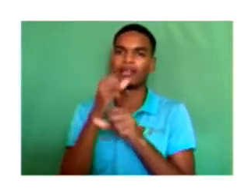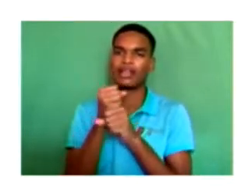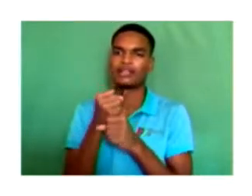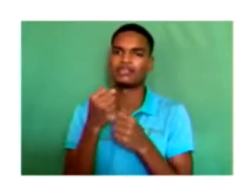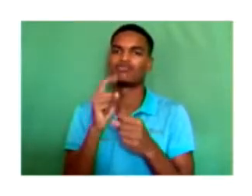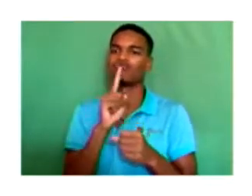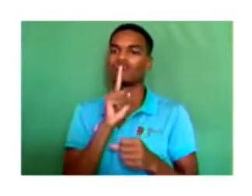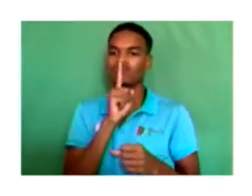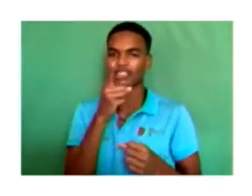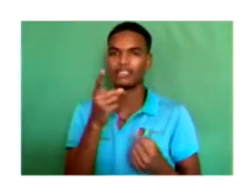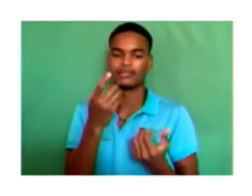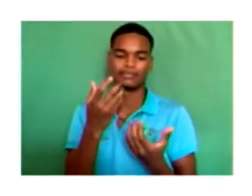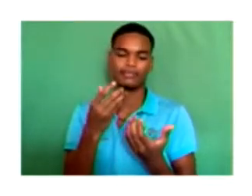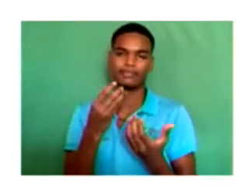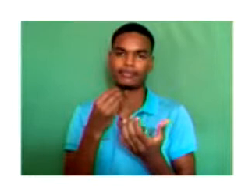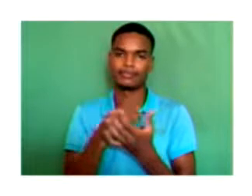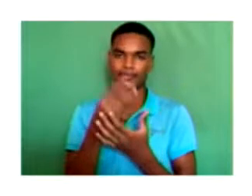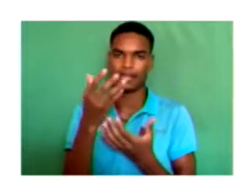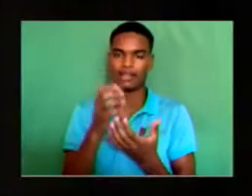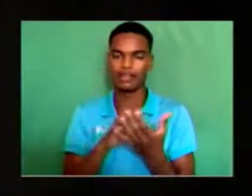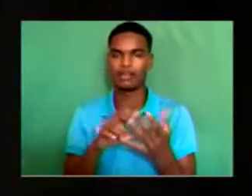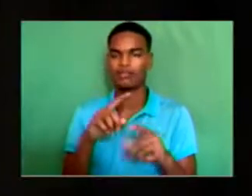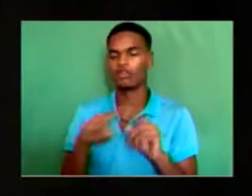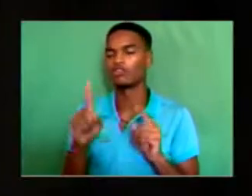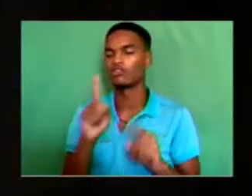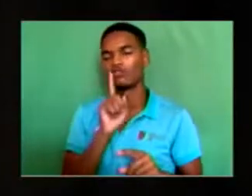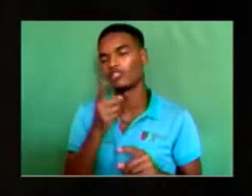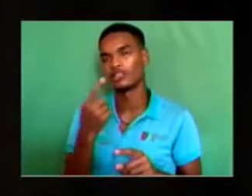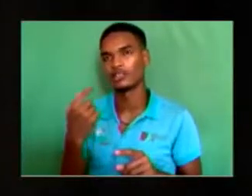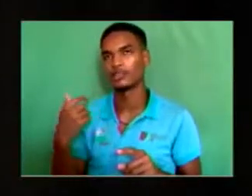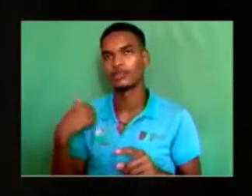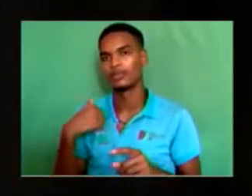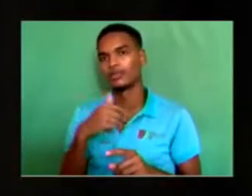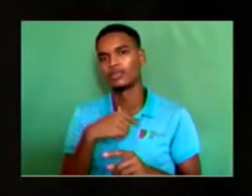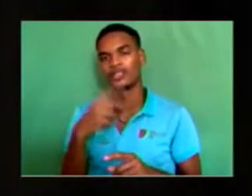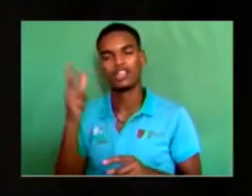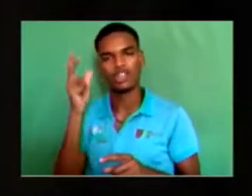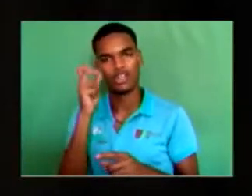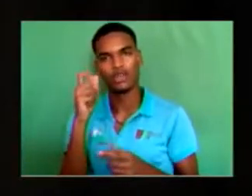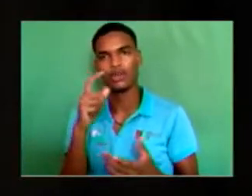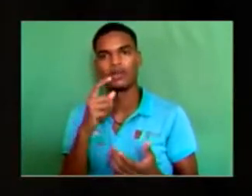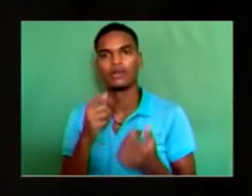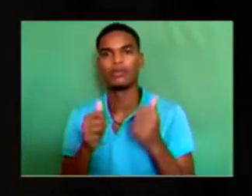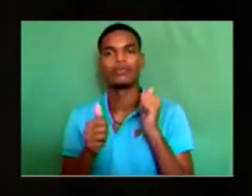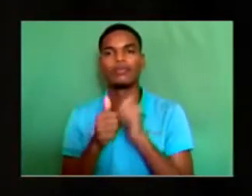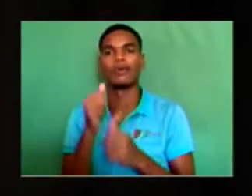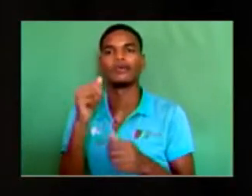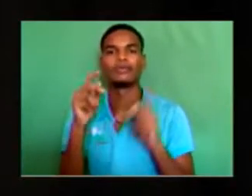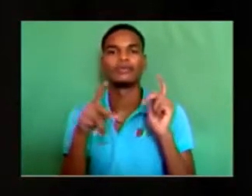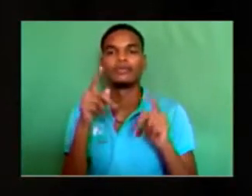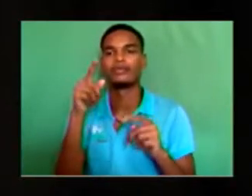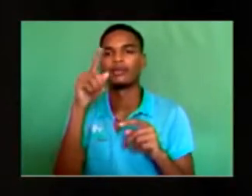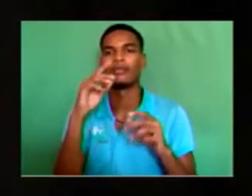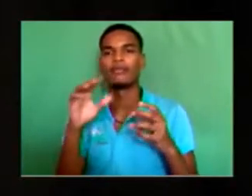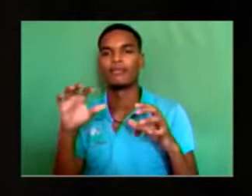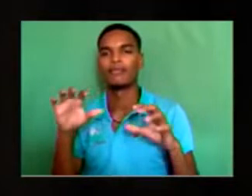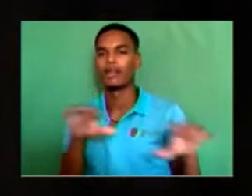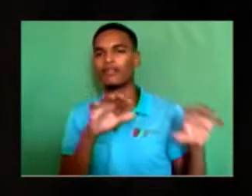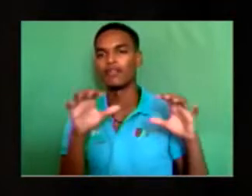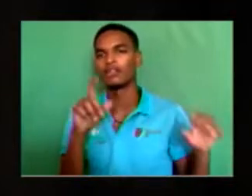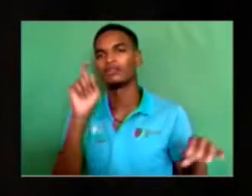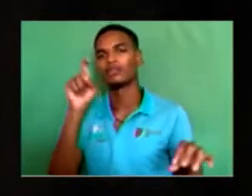one of the main things we hear is that what the manufacturers who with these boxes are saying, they need orders. They need to know in